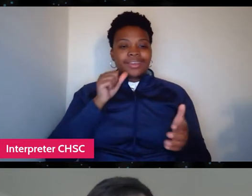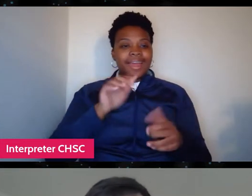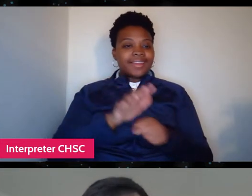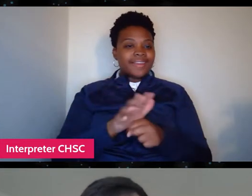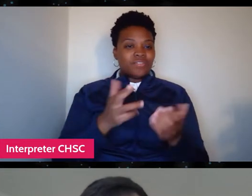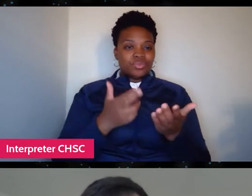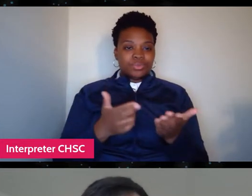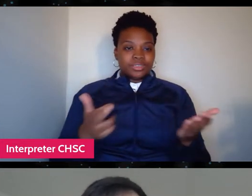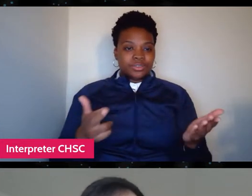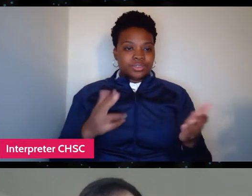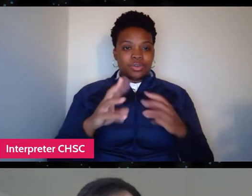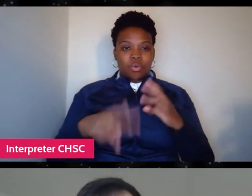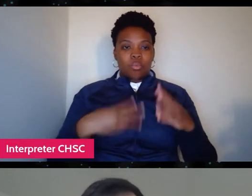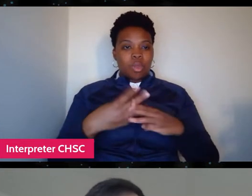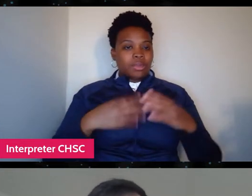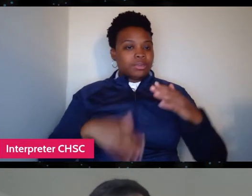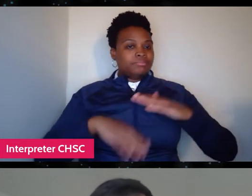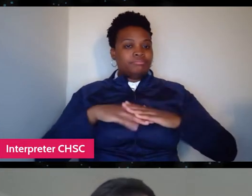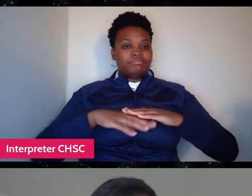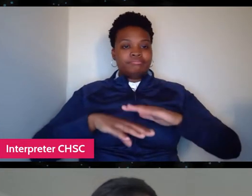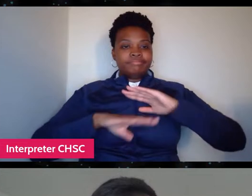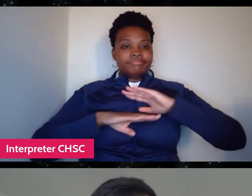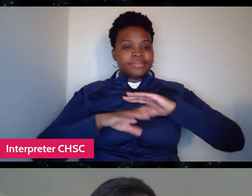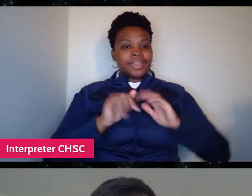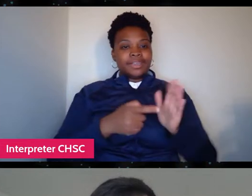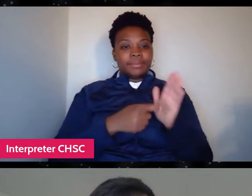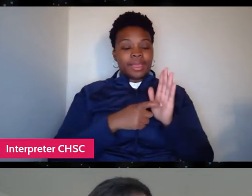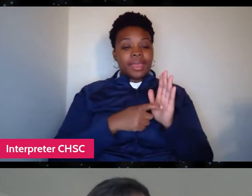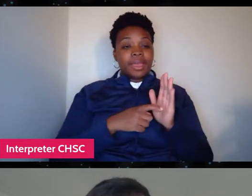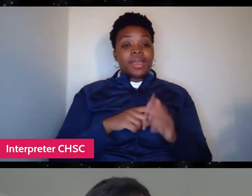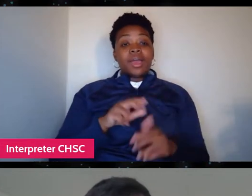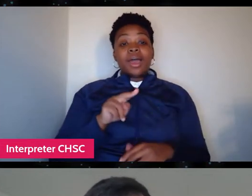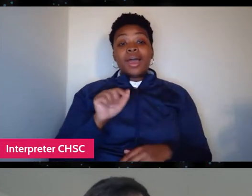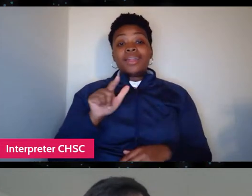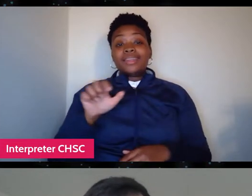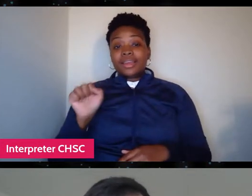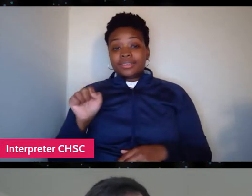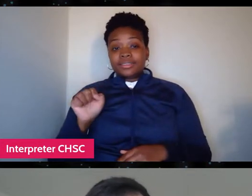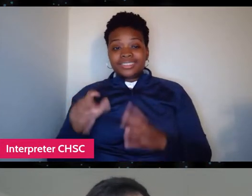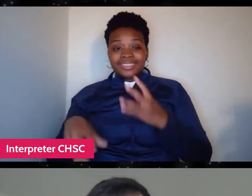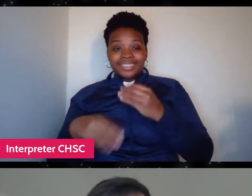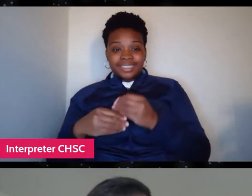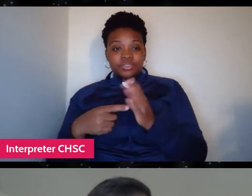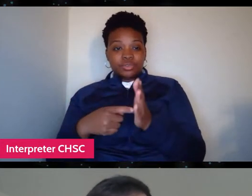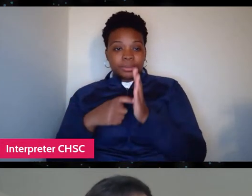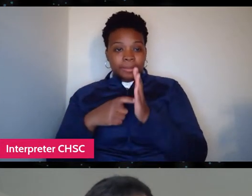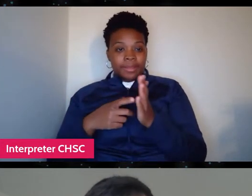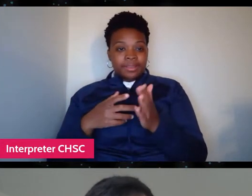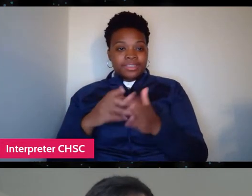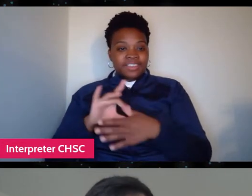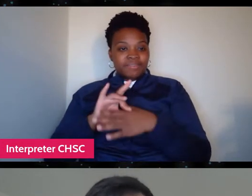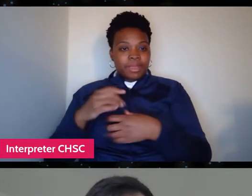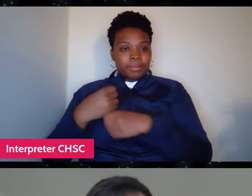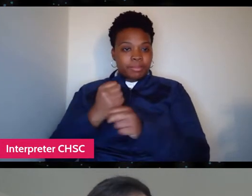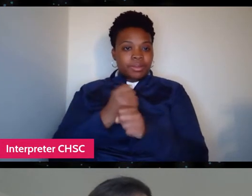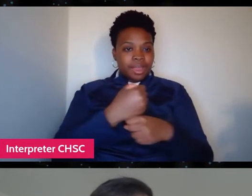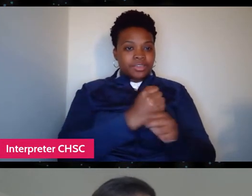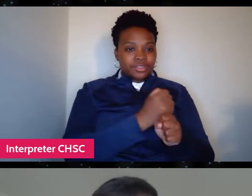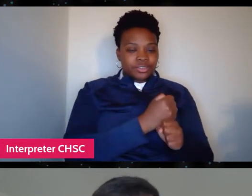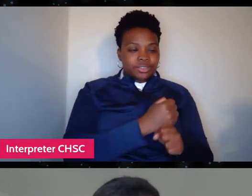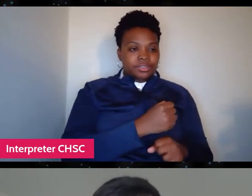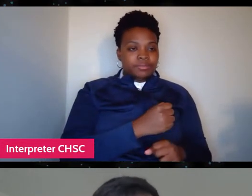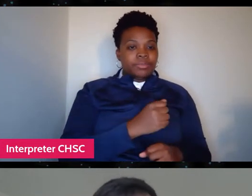on the planet to meet that demand unless there's additional methods of meat production. Mm-hmm. And so we're not out to